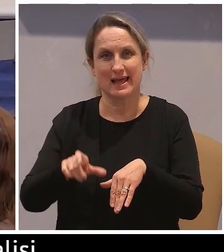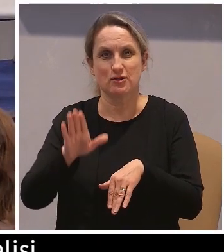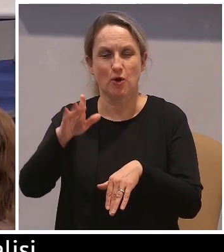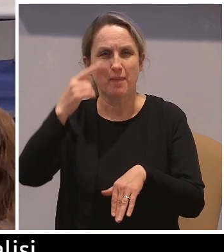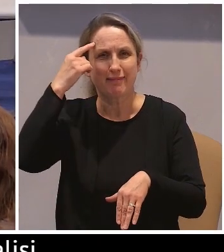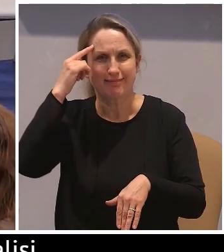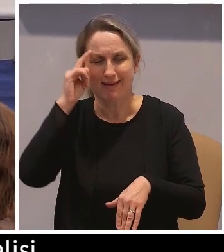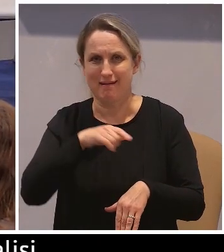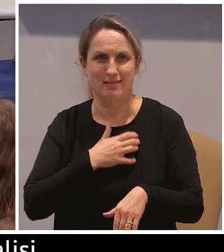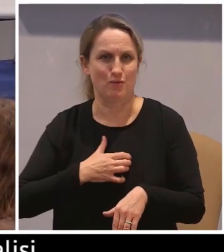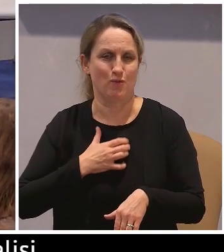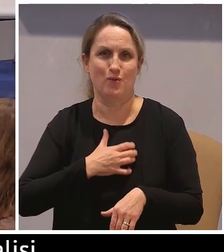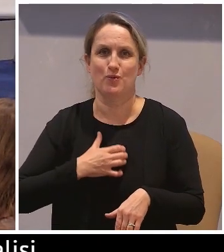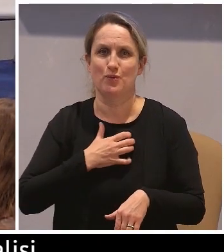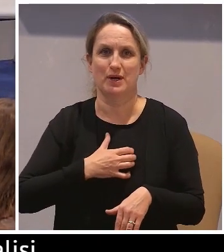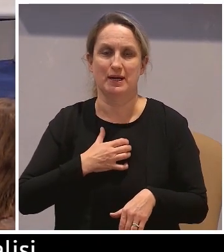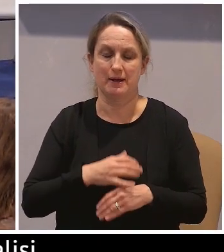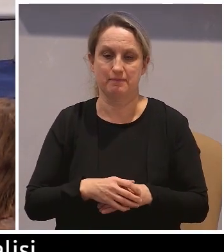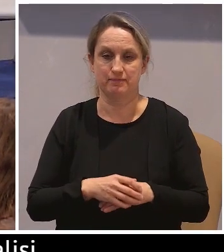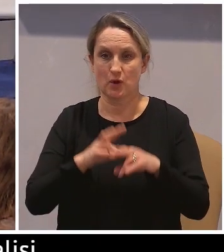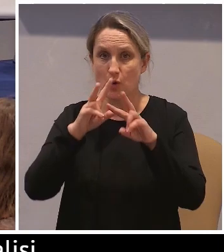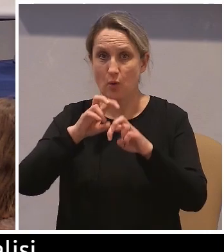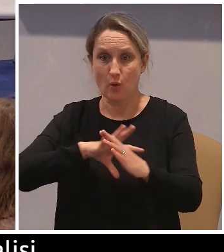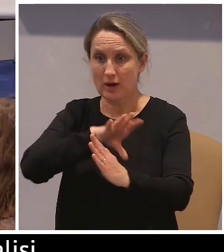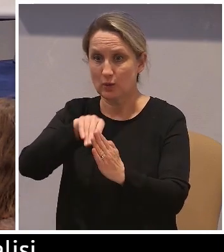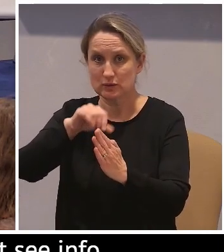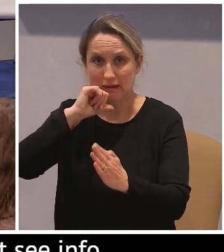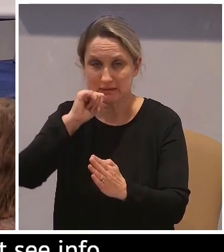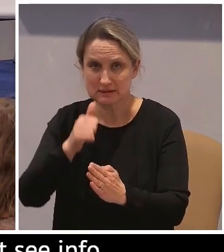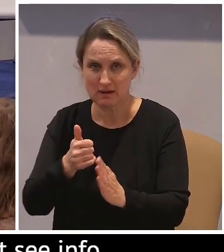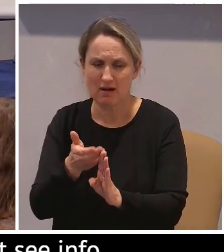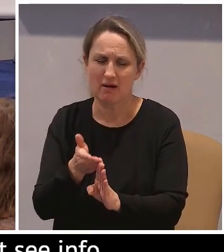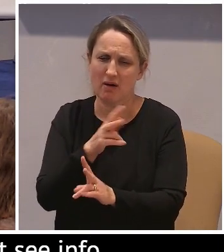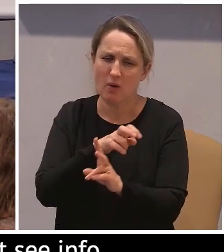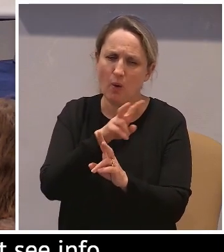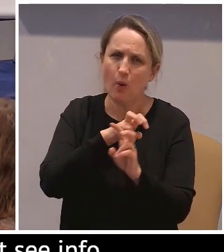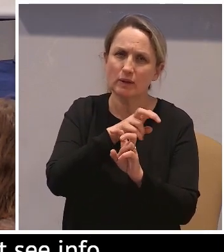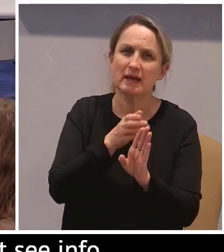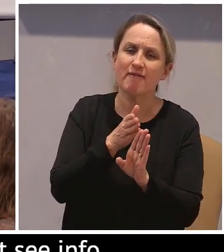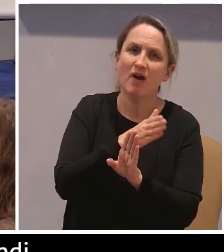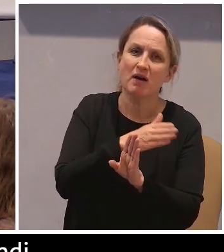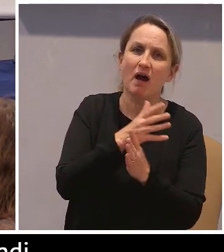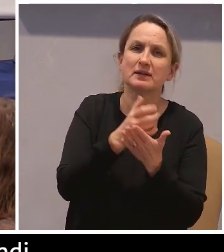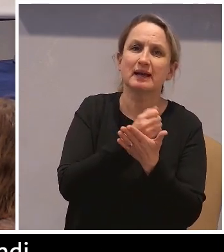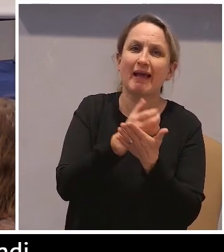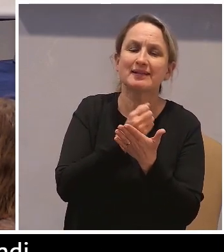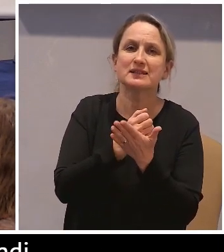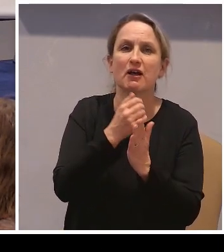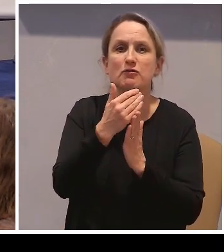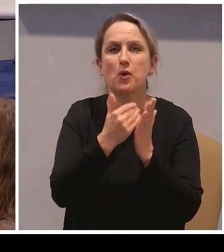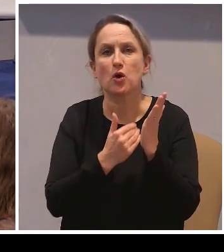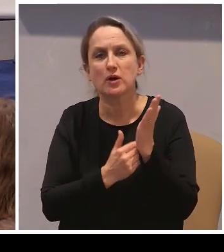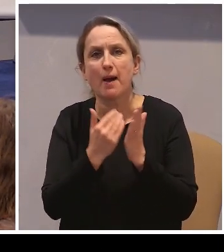because hästi oluline. Ja kui uuringus they ei need saa, to siis be kindlasti able to tasub ask varase for kättesaadavuse participation programme ja in need the võimalused network.